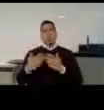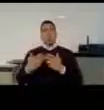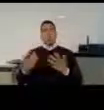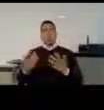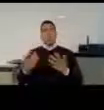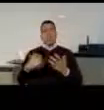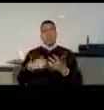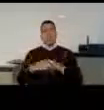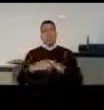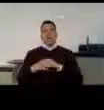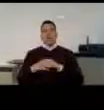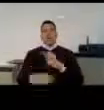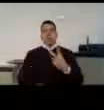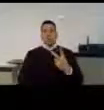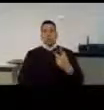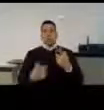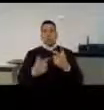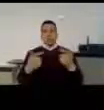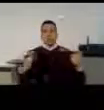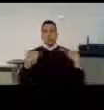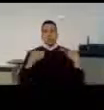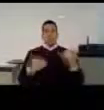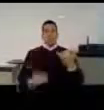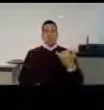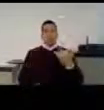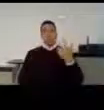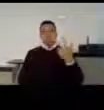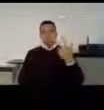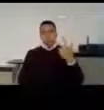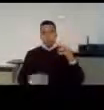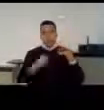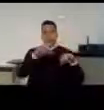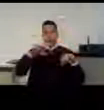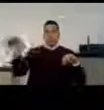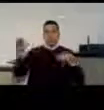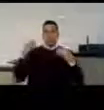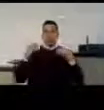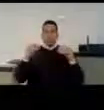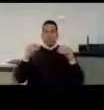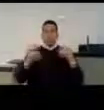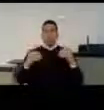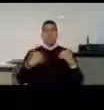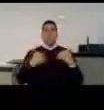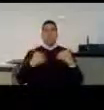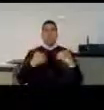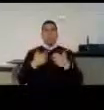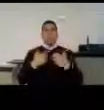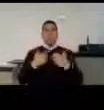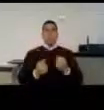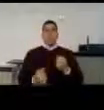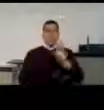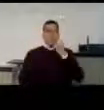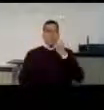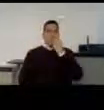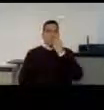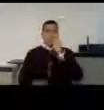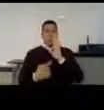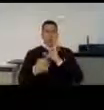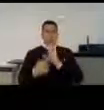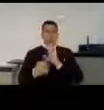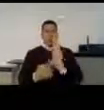we have access actually to two major stores, three now, and there's healthy